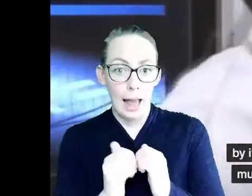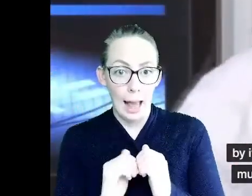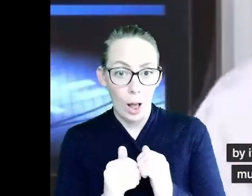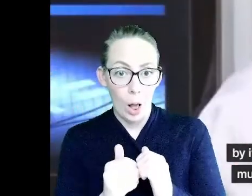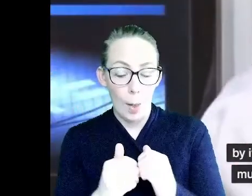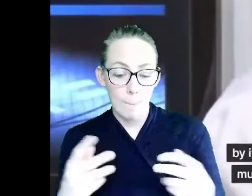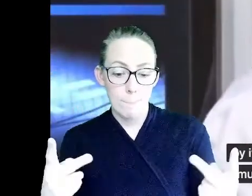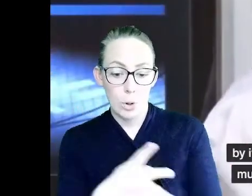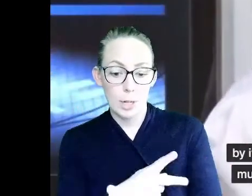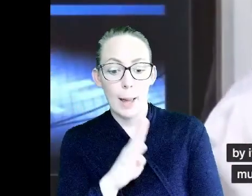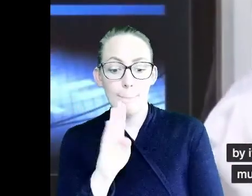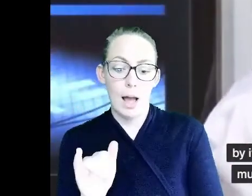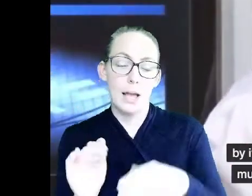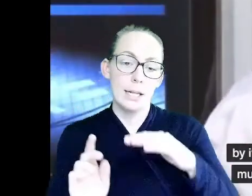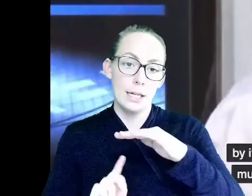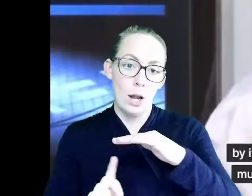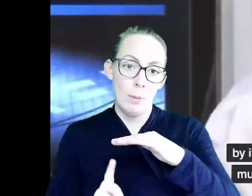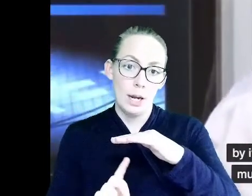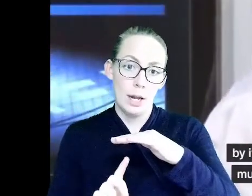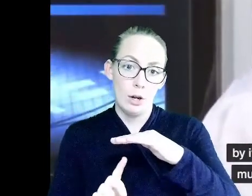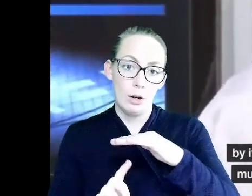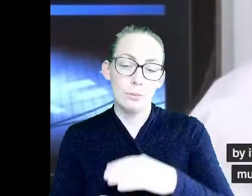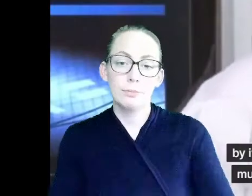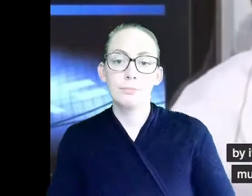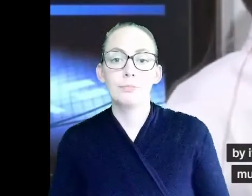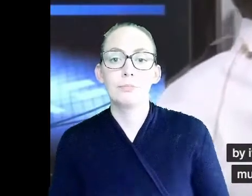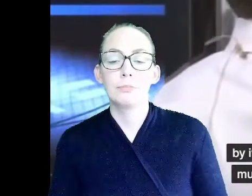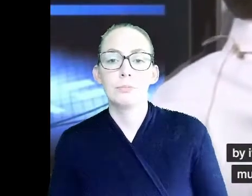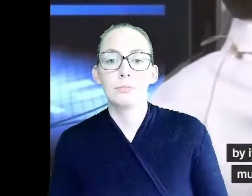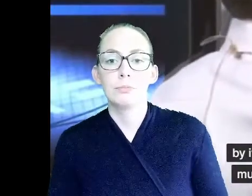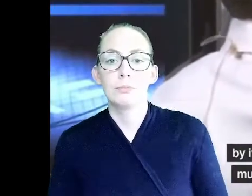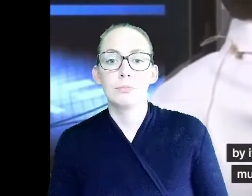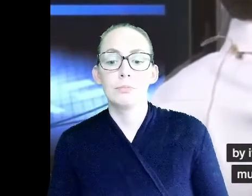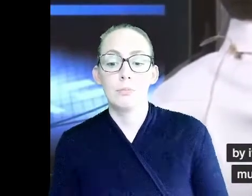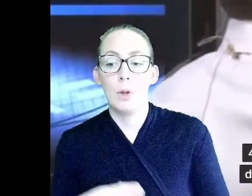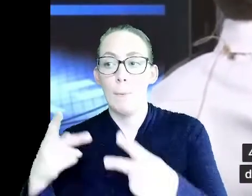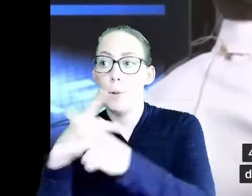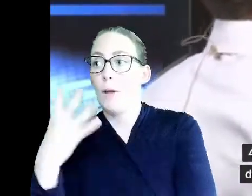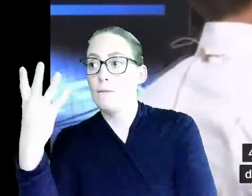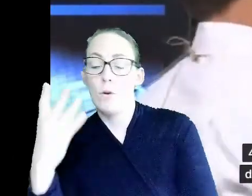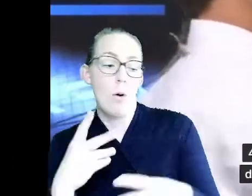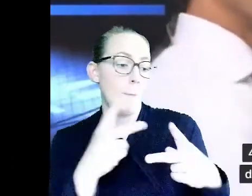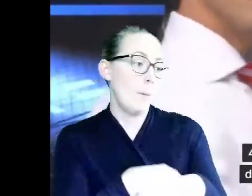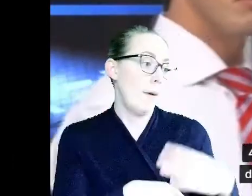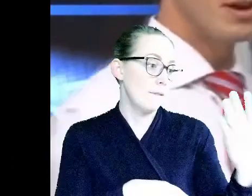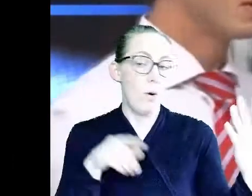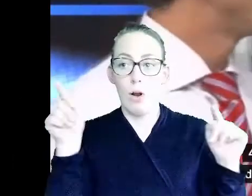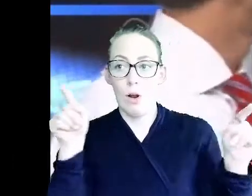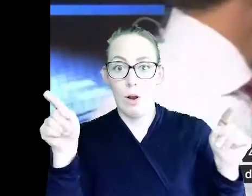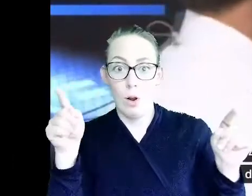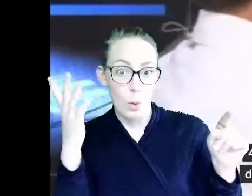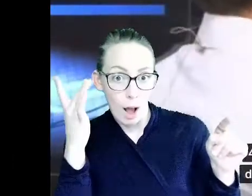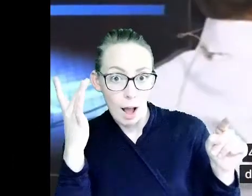this case, we'd multiply by 4, multiply the other side by 4, because we still have to be